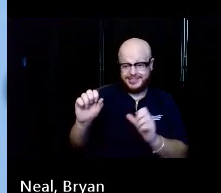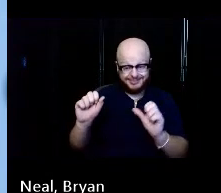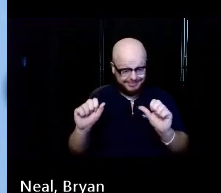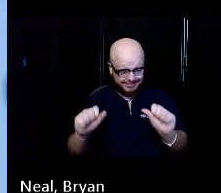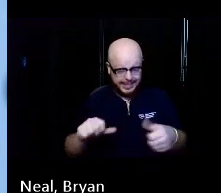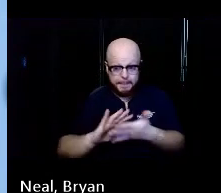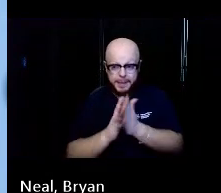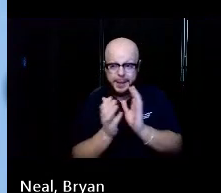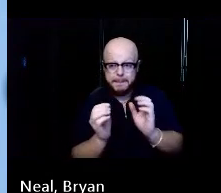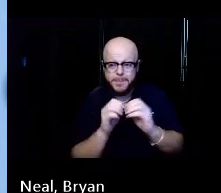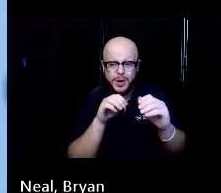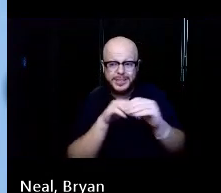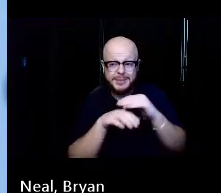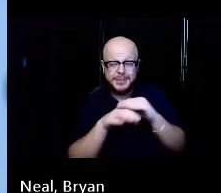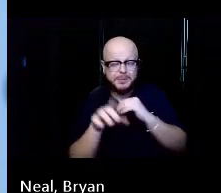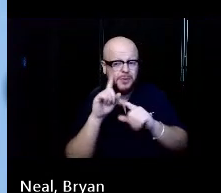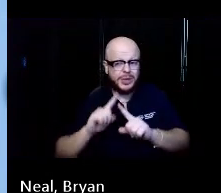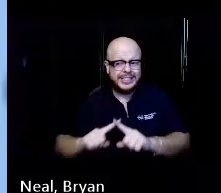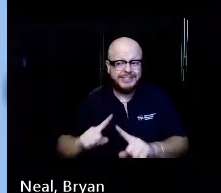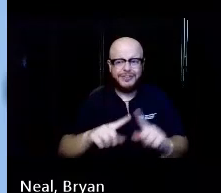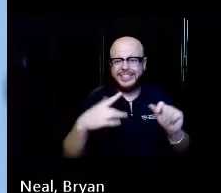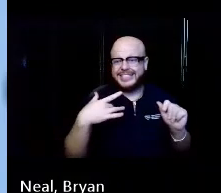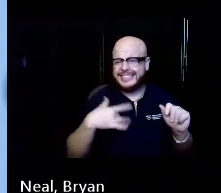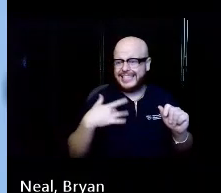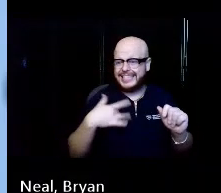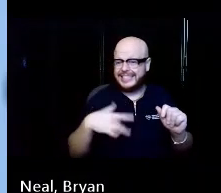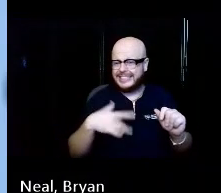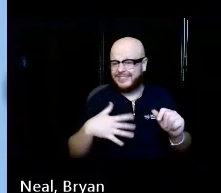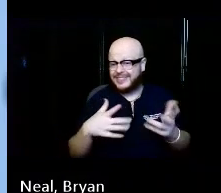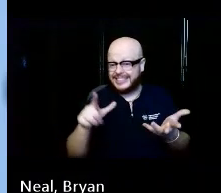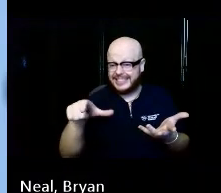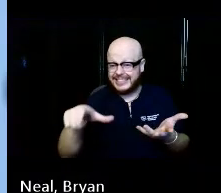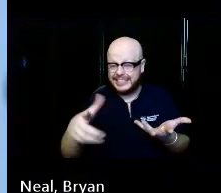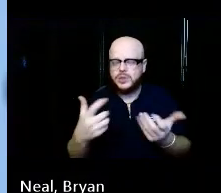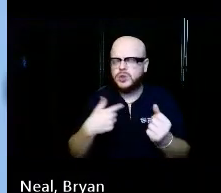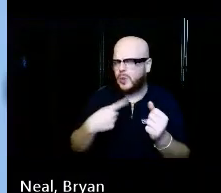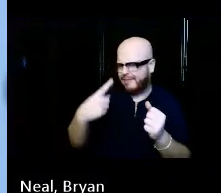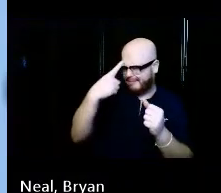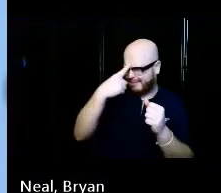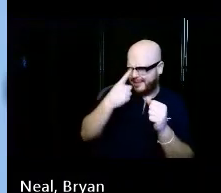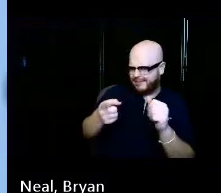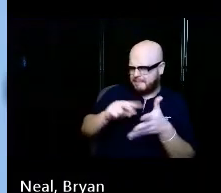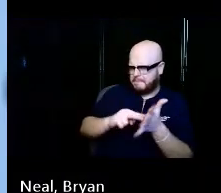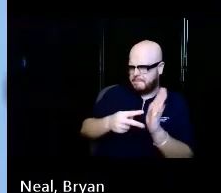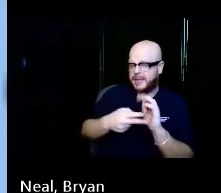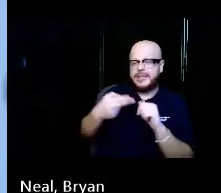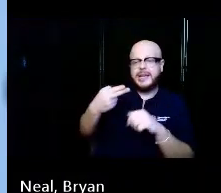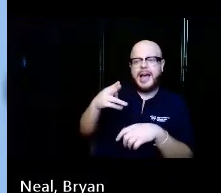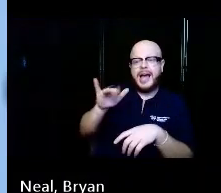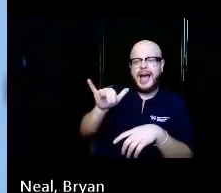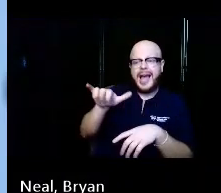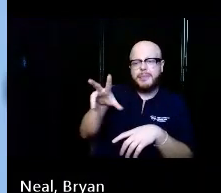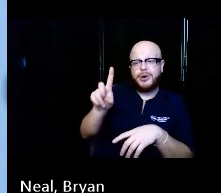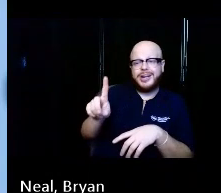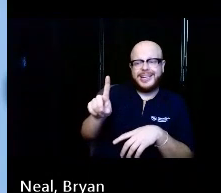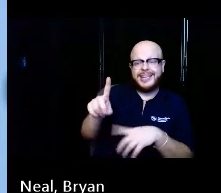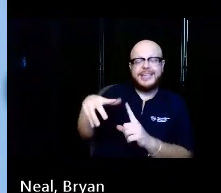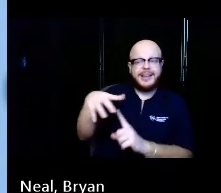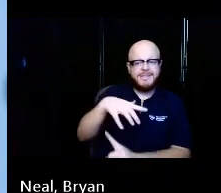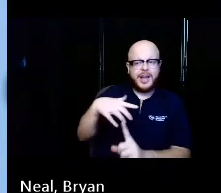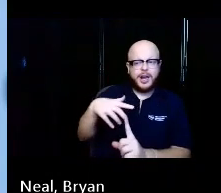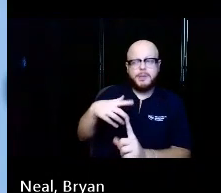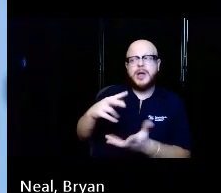of sensory sensitivities? And so what I think is being asked is if maybe this is a hybrid environment where one day a week, this is my workspace, and